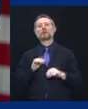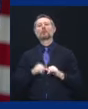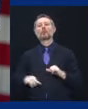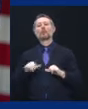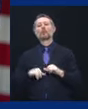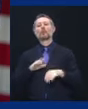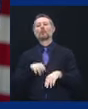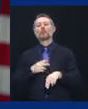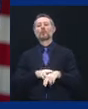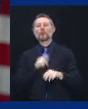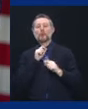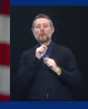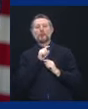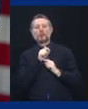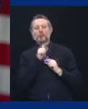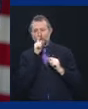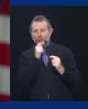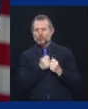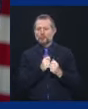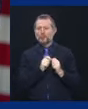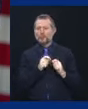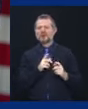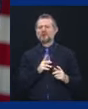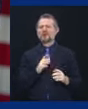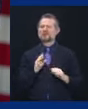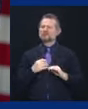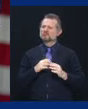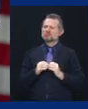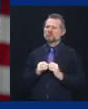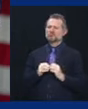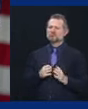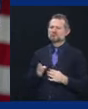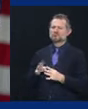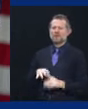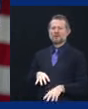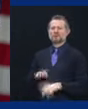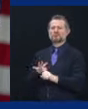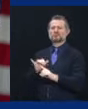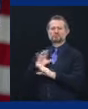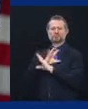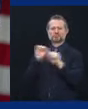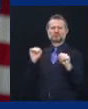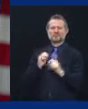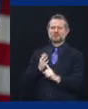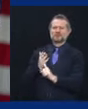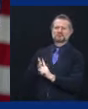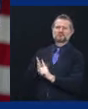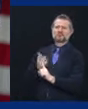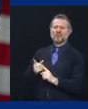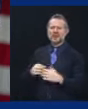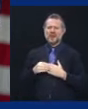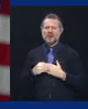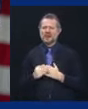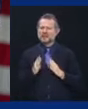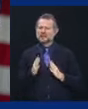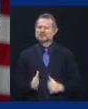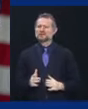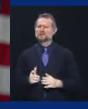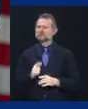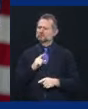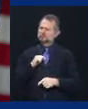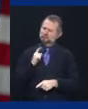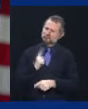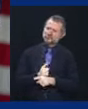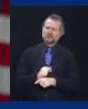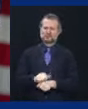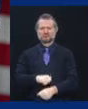to the president. People listen to the president. The president is a leader. He is a tone setter. And when he is